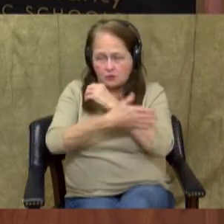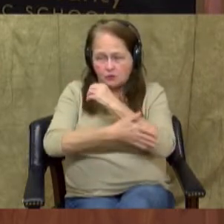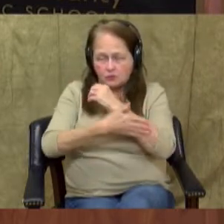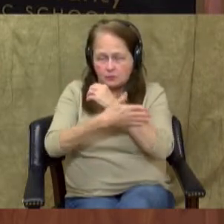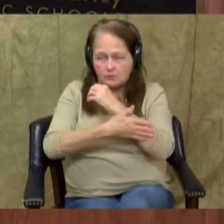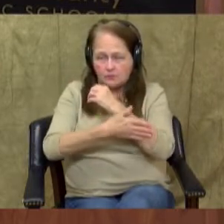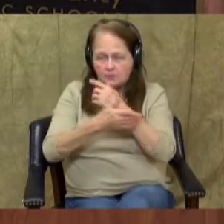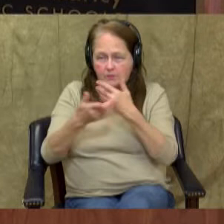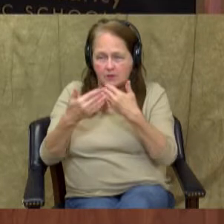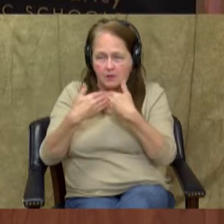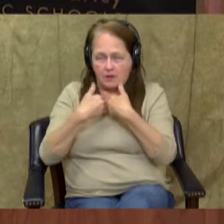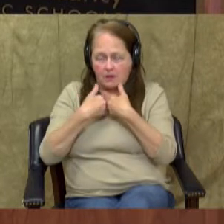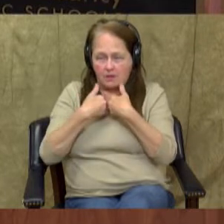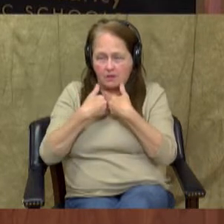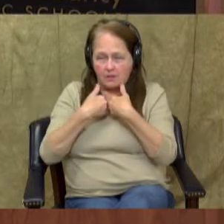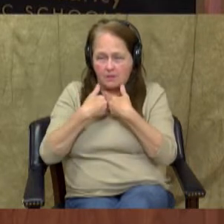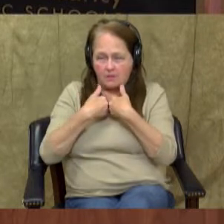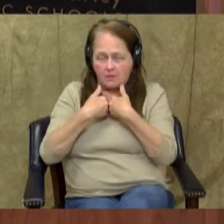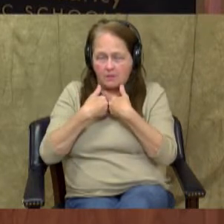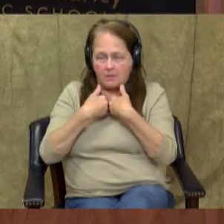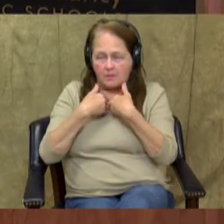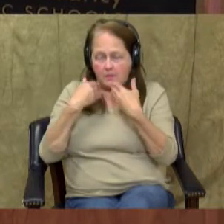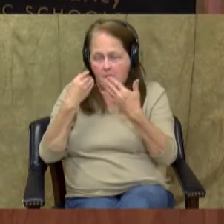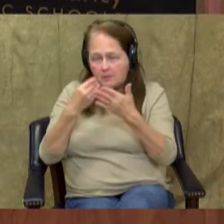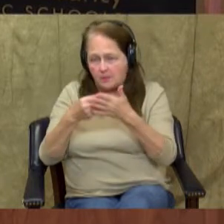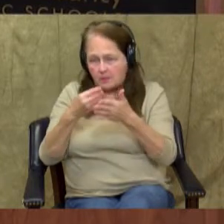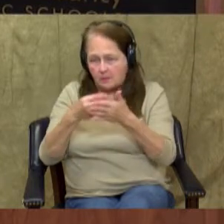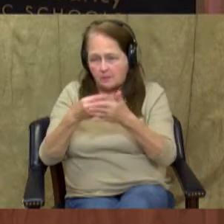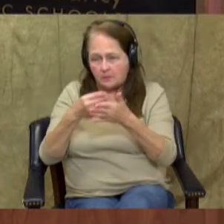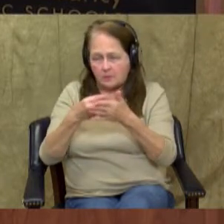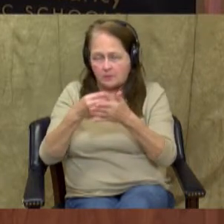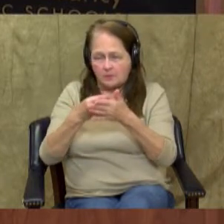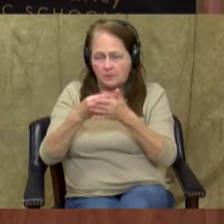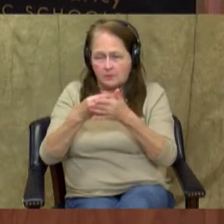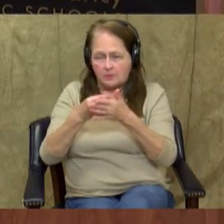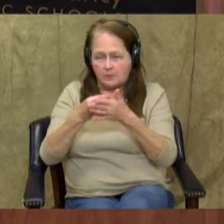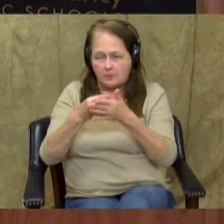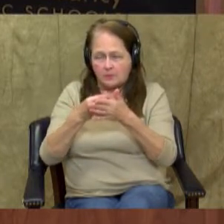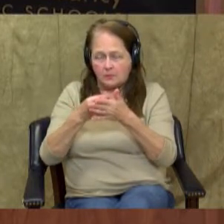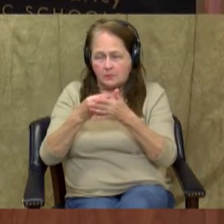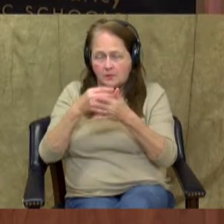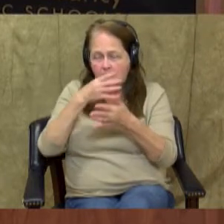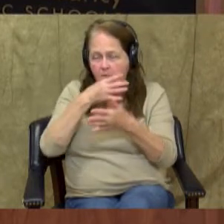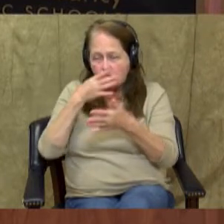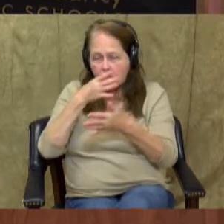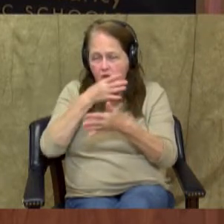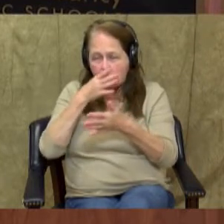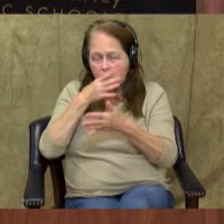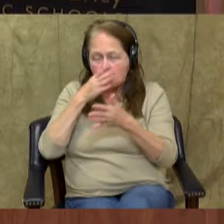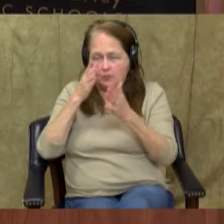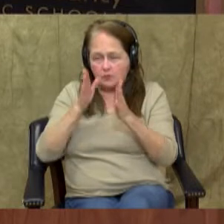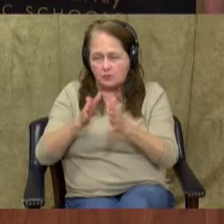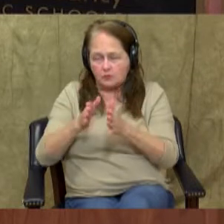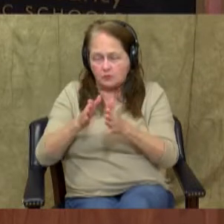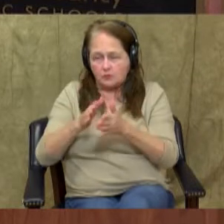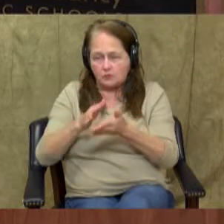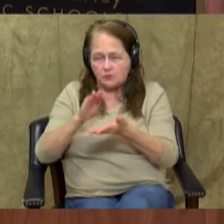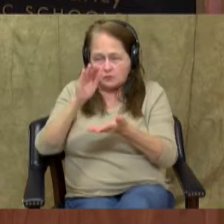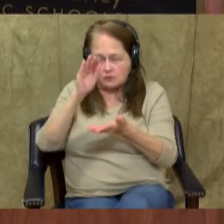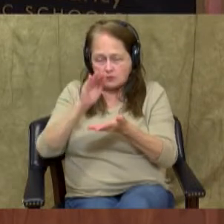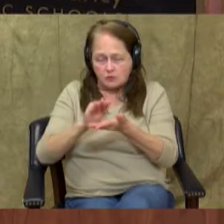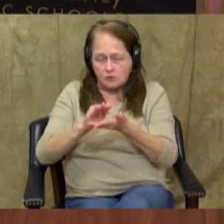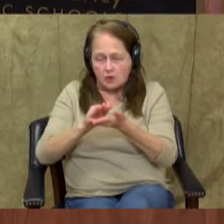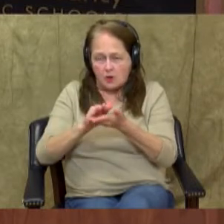would typically have your traditional economies in a rural area, such as farming. Low population